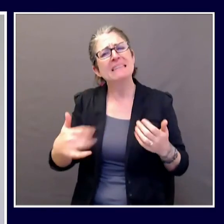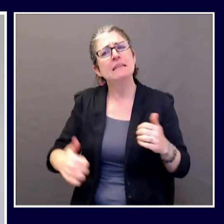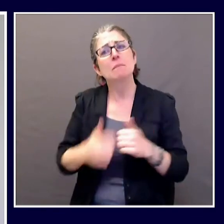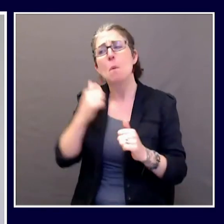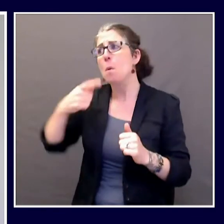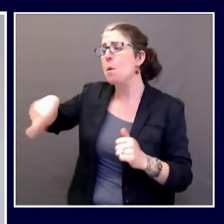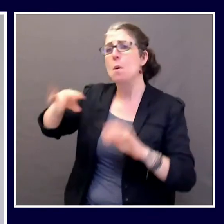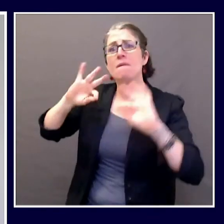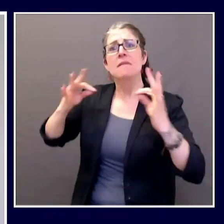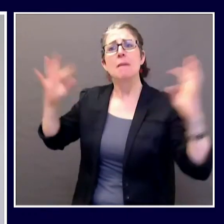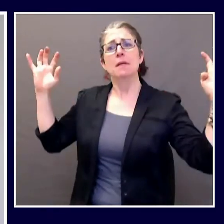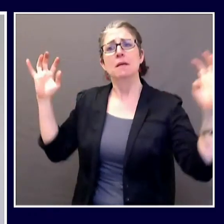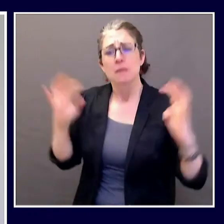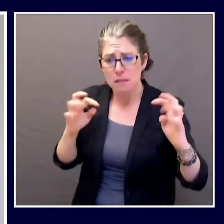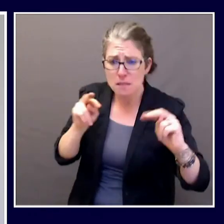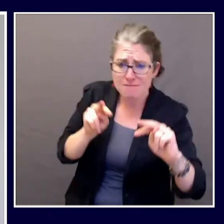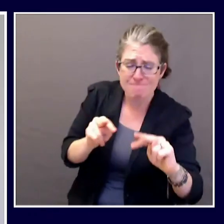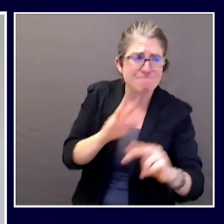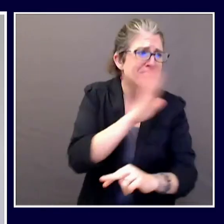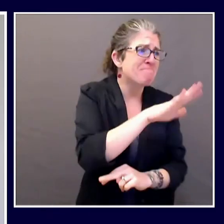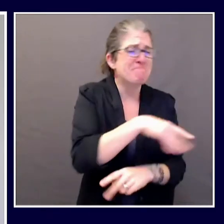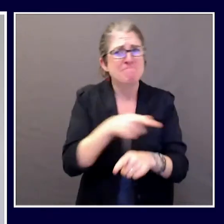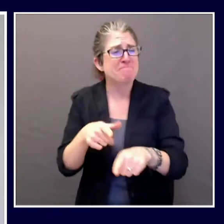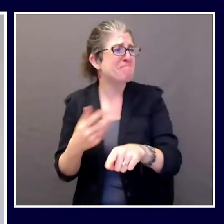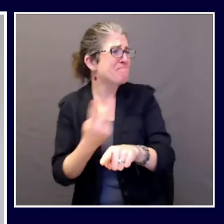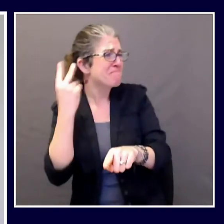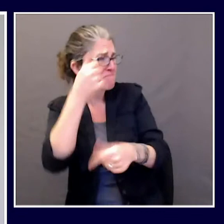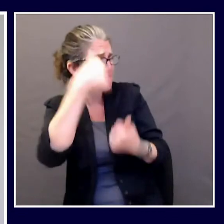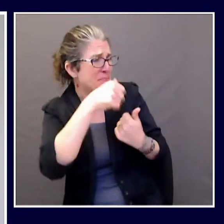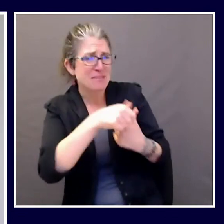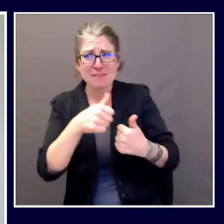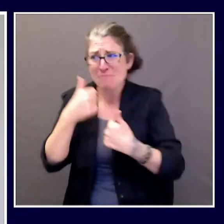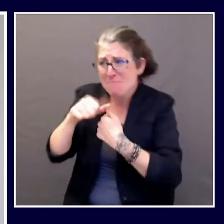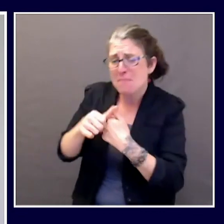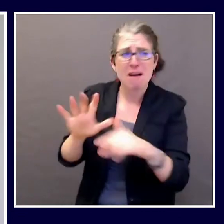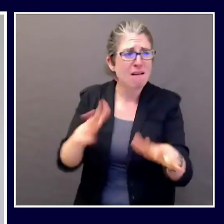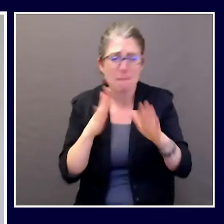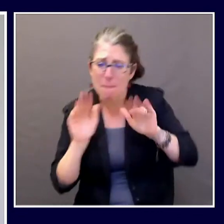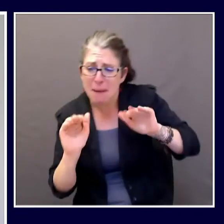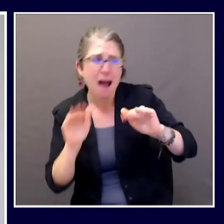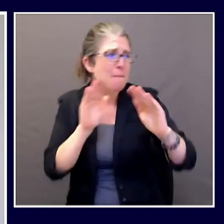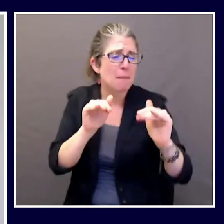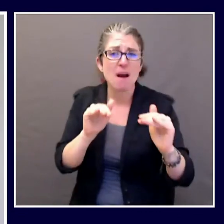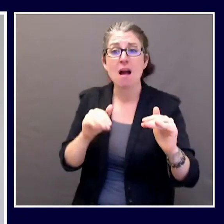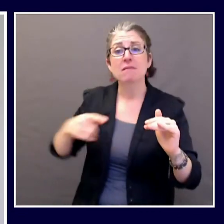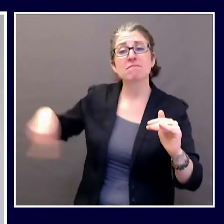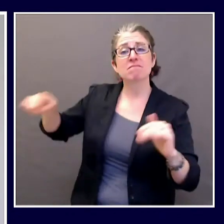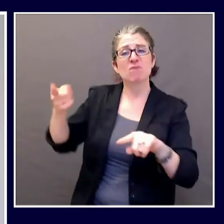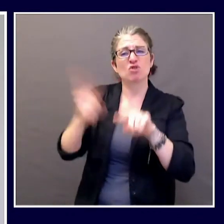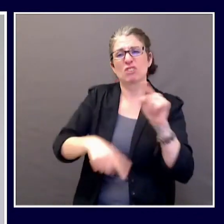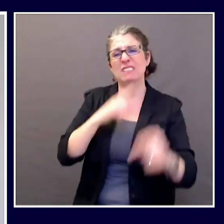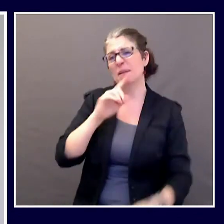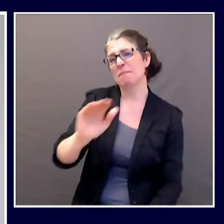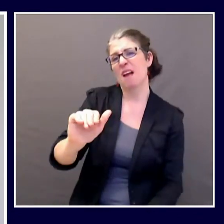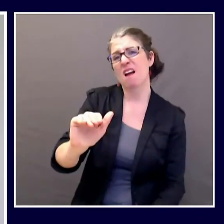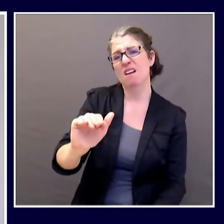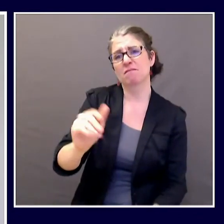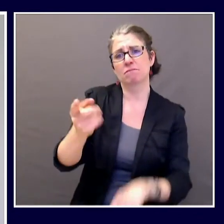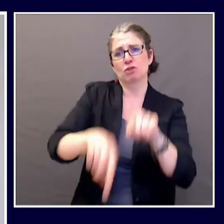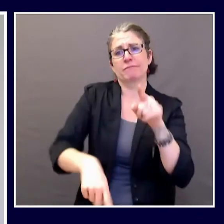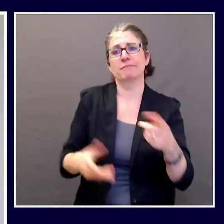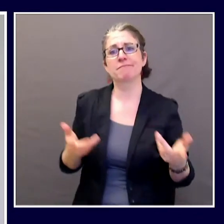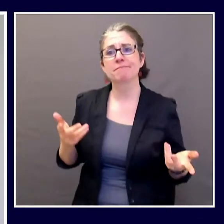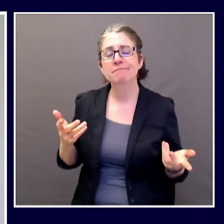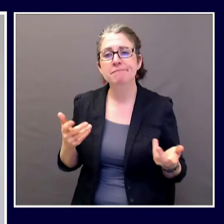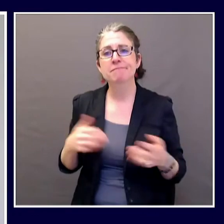of grieving collectively as families and in groups, that's been something that many Maine families have not been